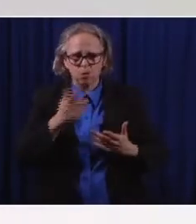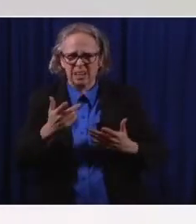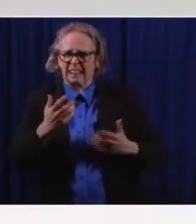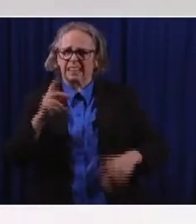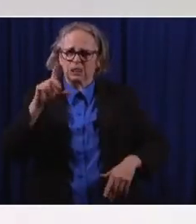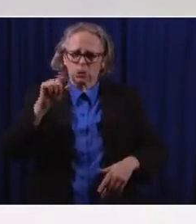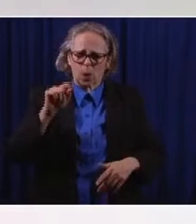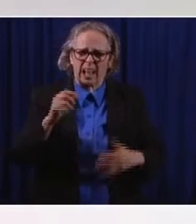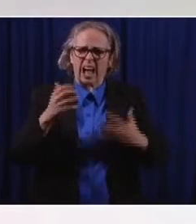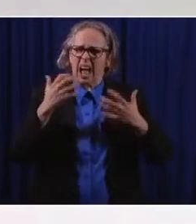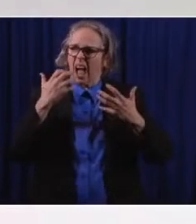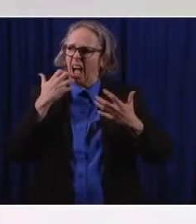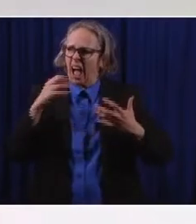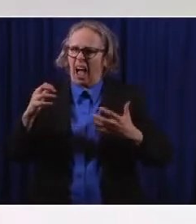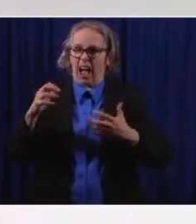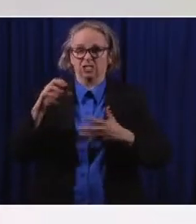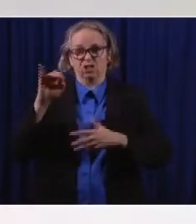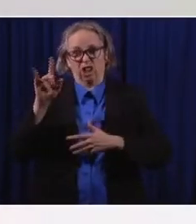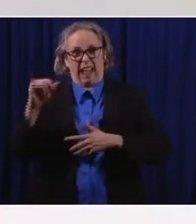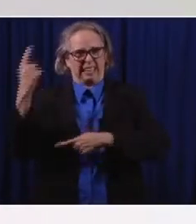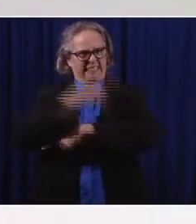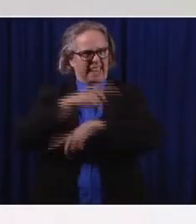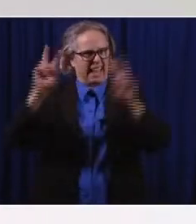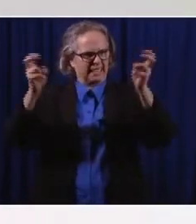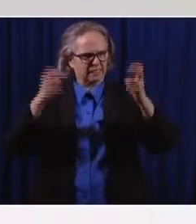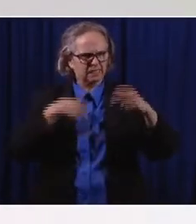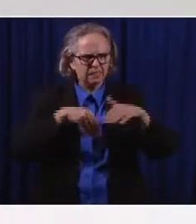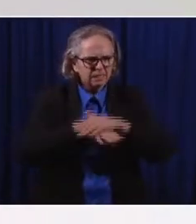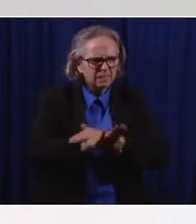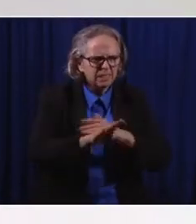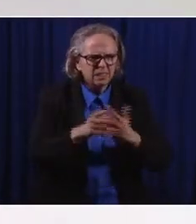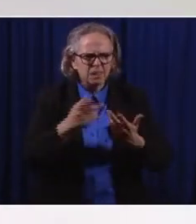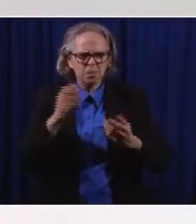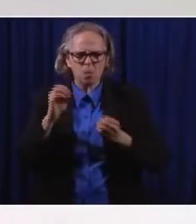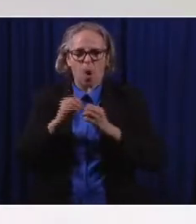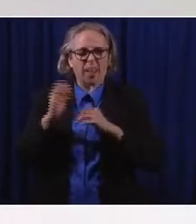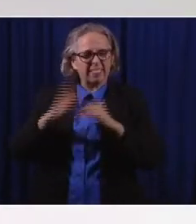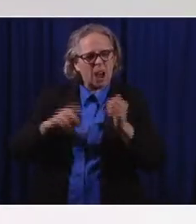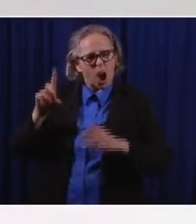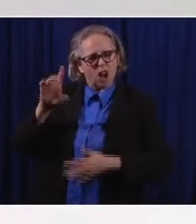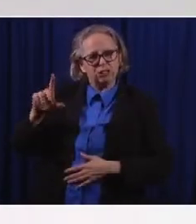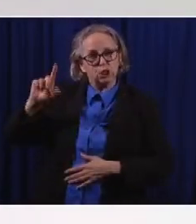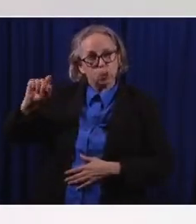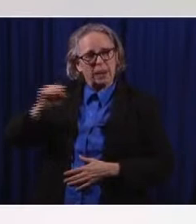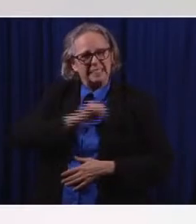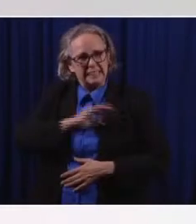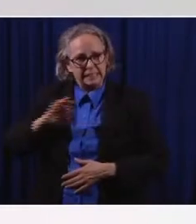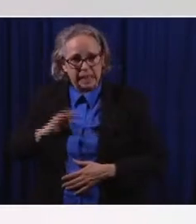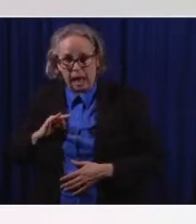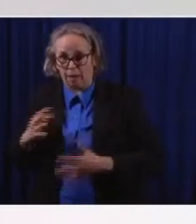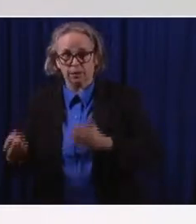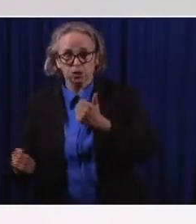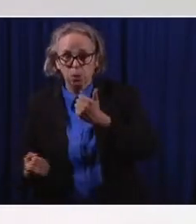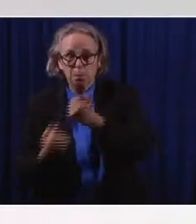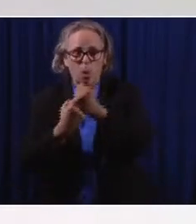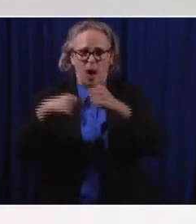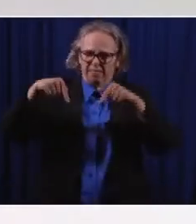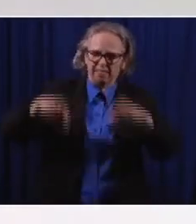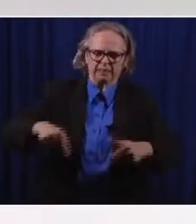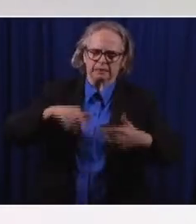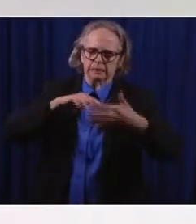more than 100 study staff members who helped us to collect data and supported the teams in the field with logistics and